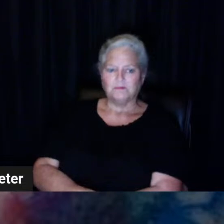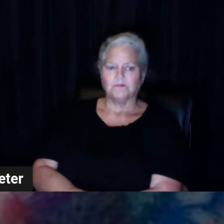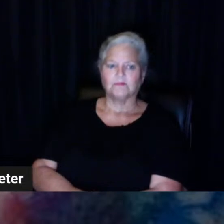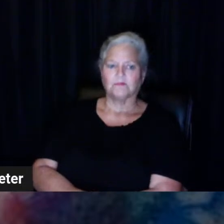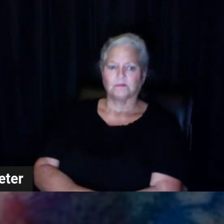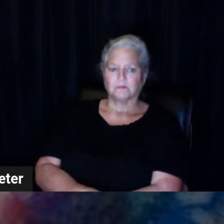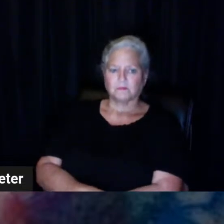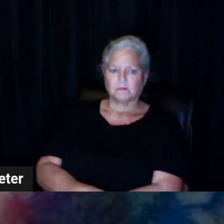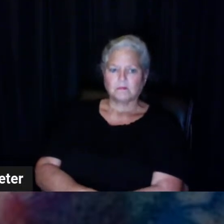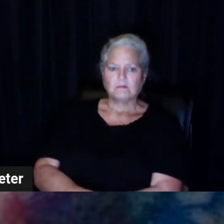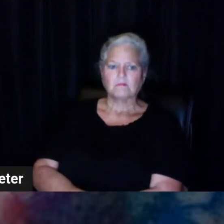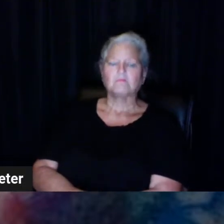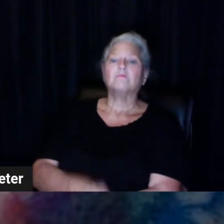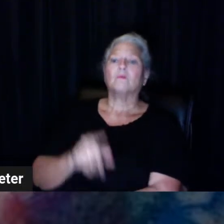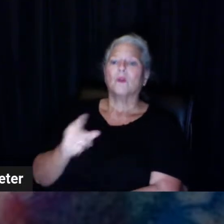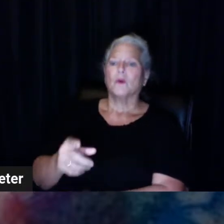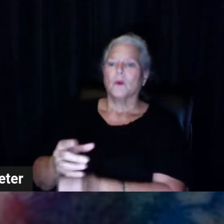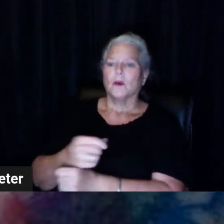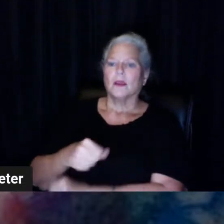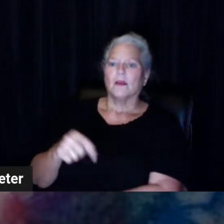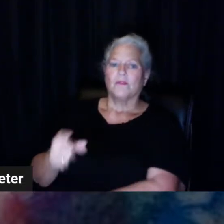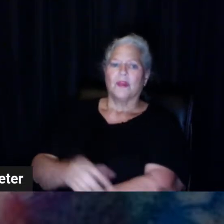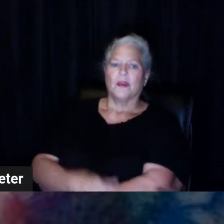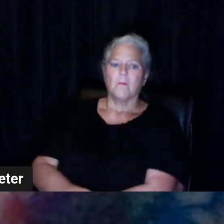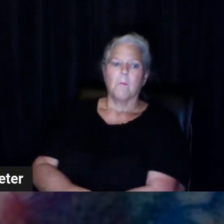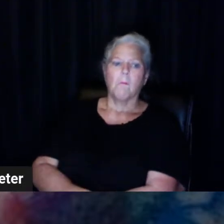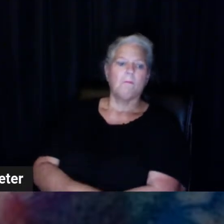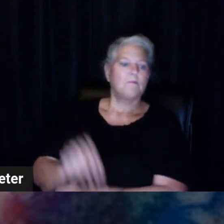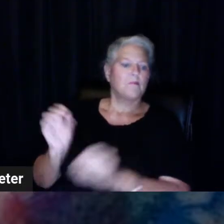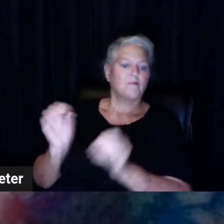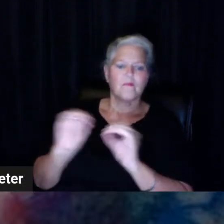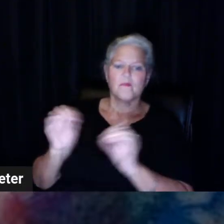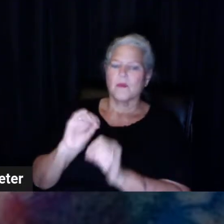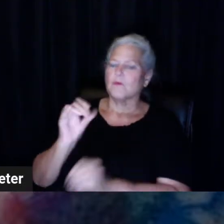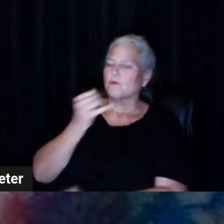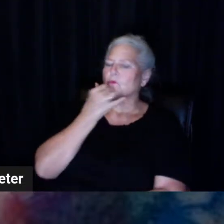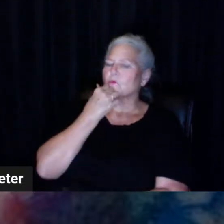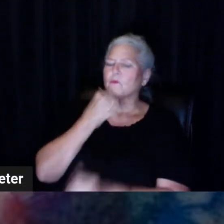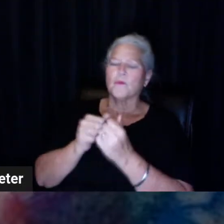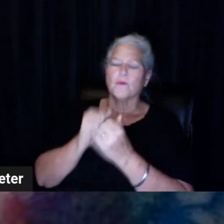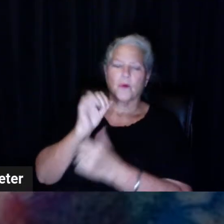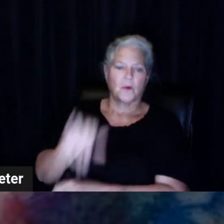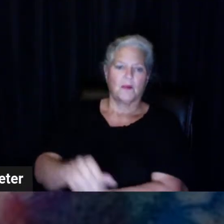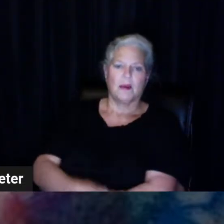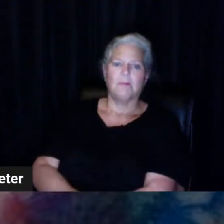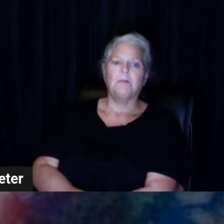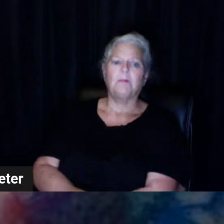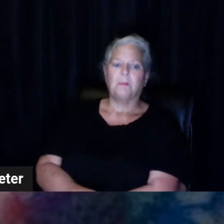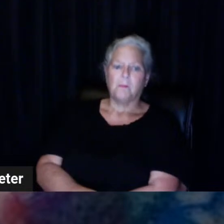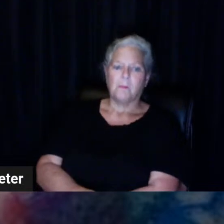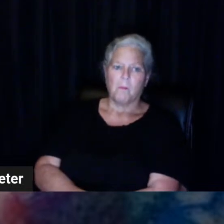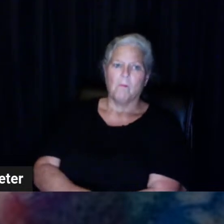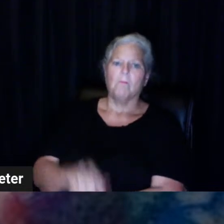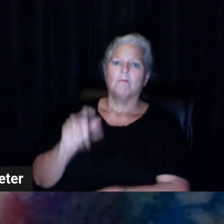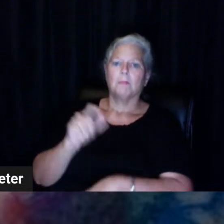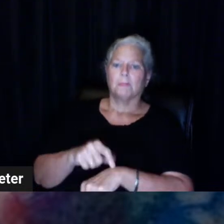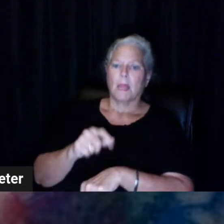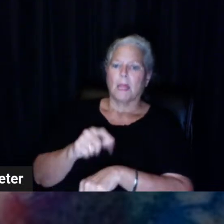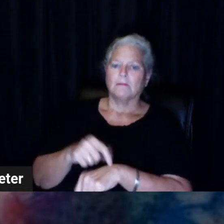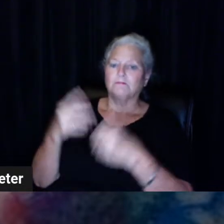Yeah, you'll get there just a little slower. Yeah, there's nothing wrong with that. Nothing wrong with that at all. Time is